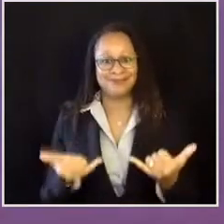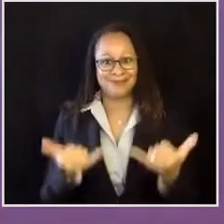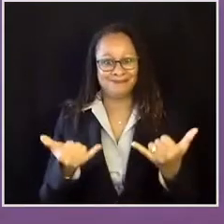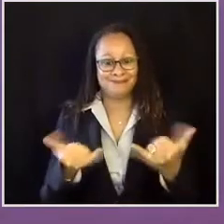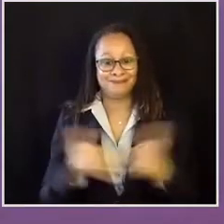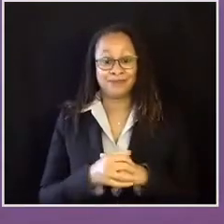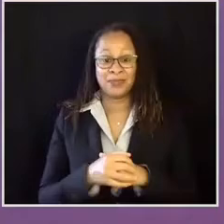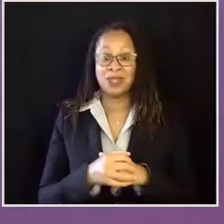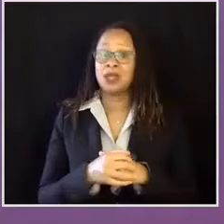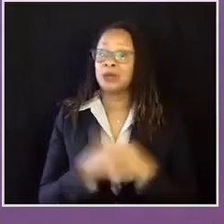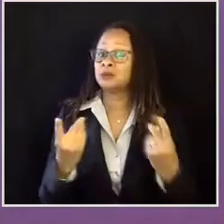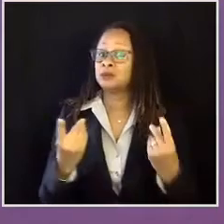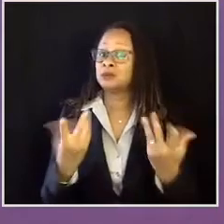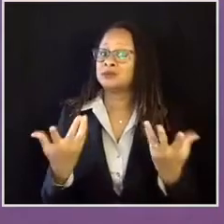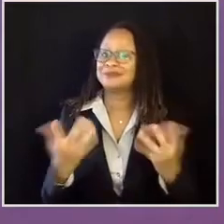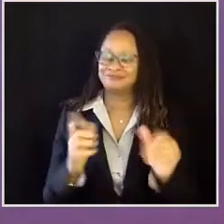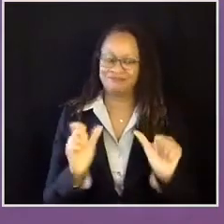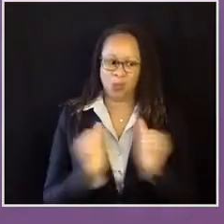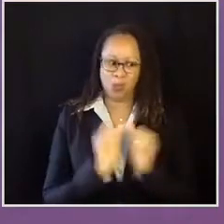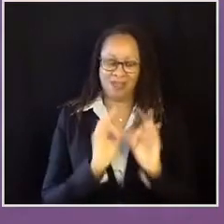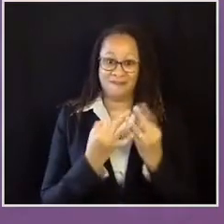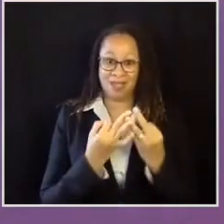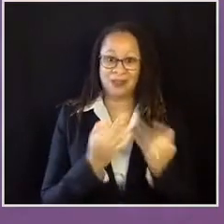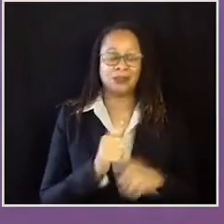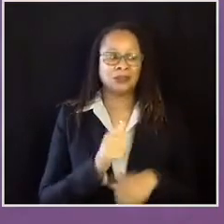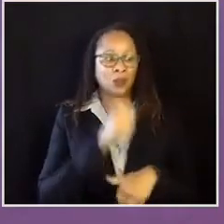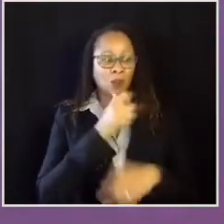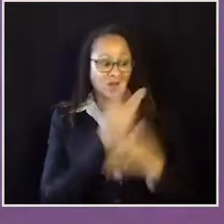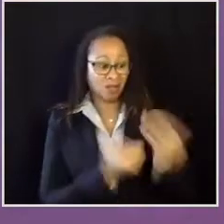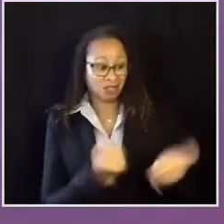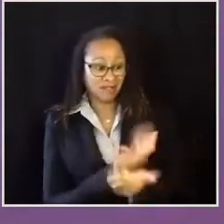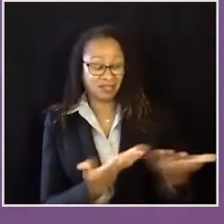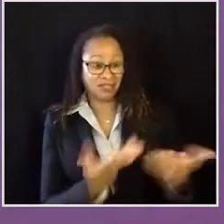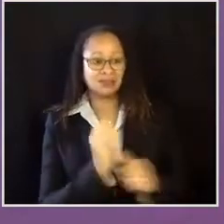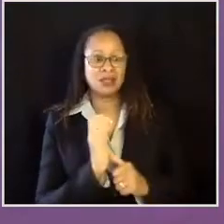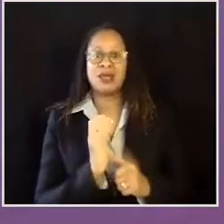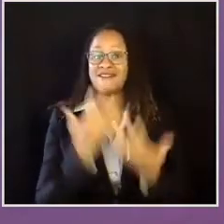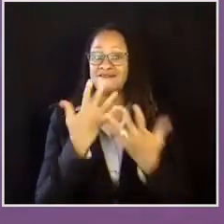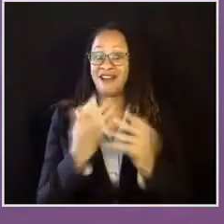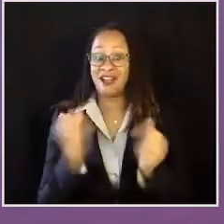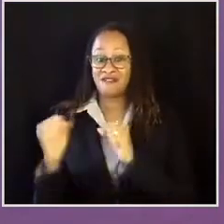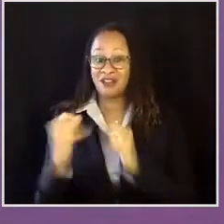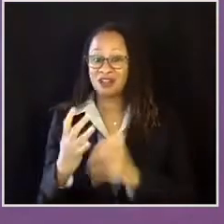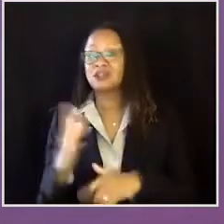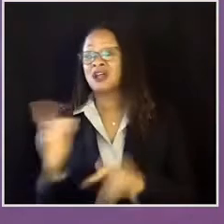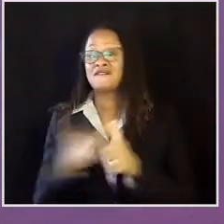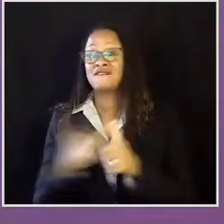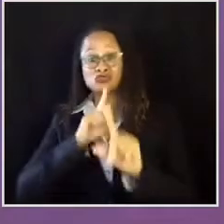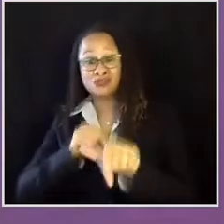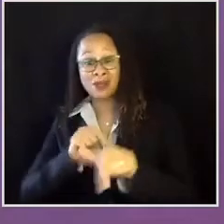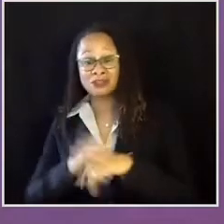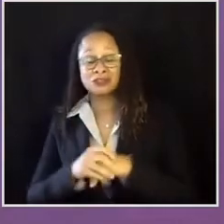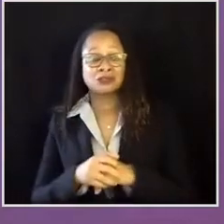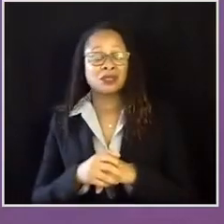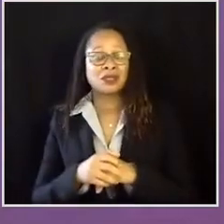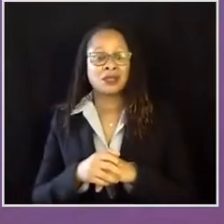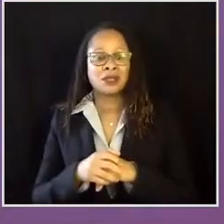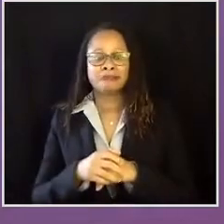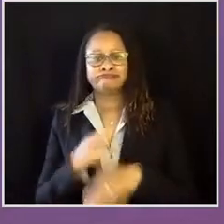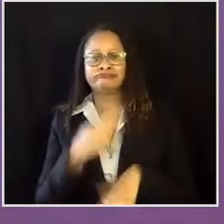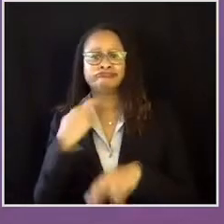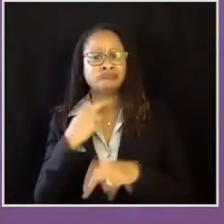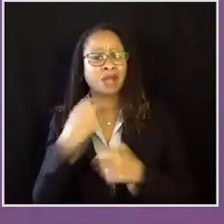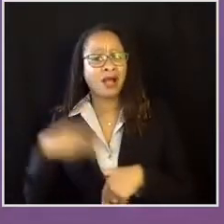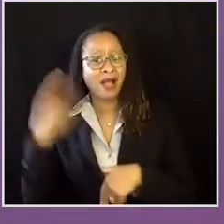stand with our families who have lost everything, the firefighters, the first responders, risking everything to save